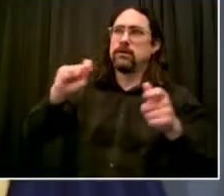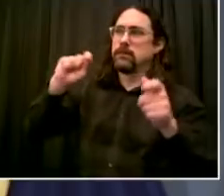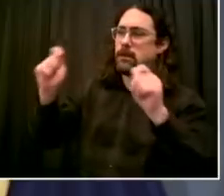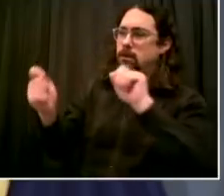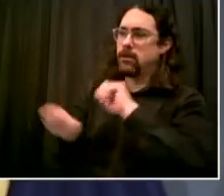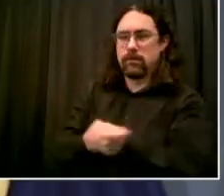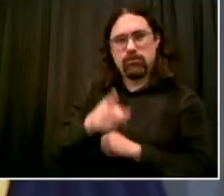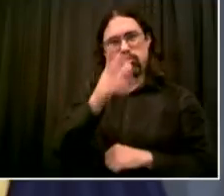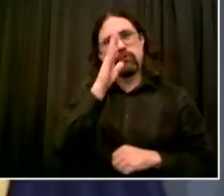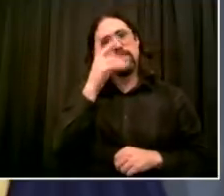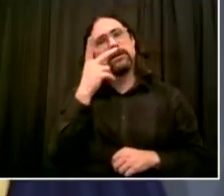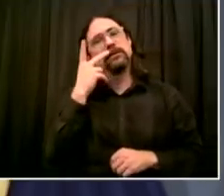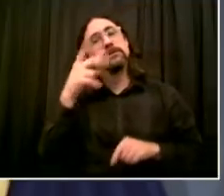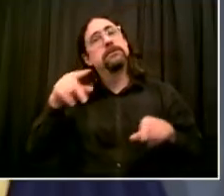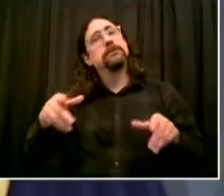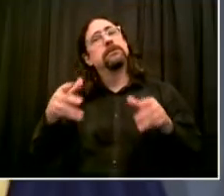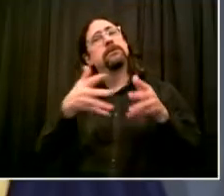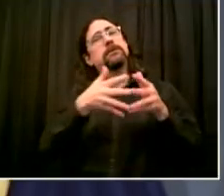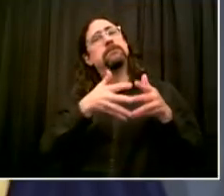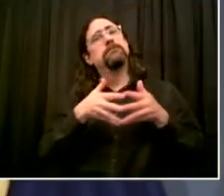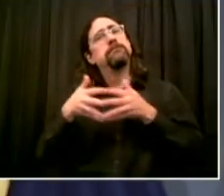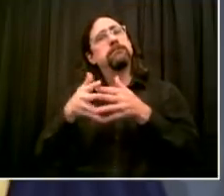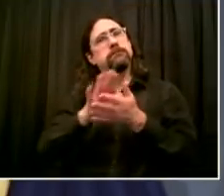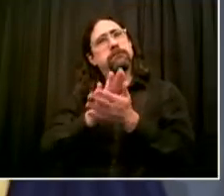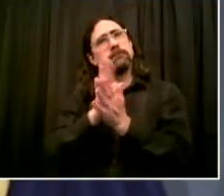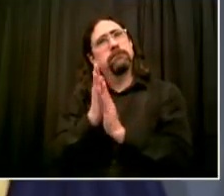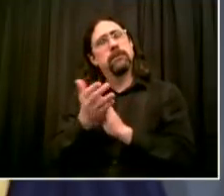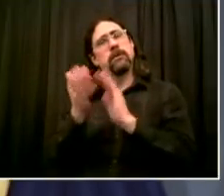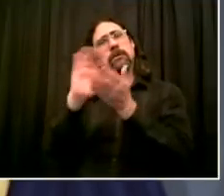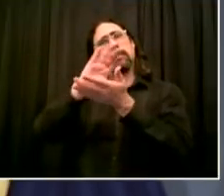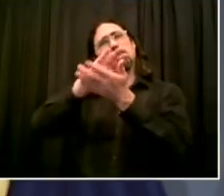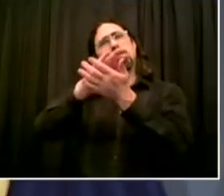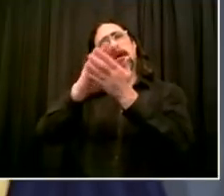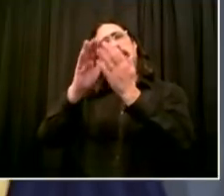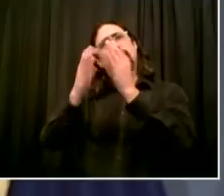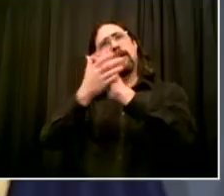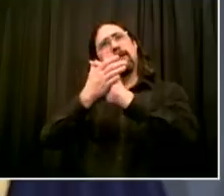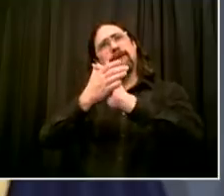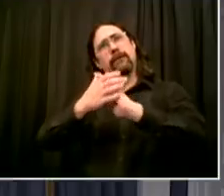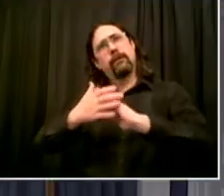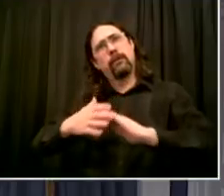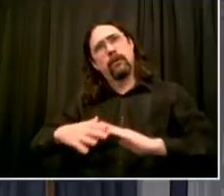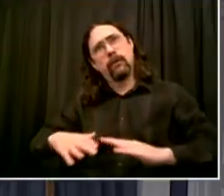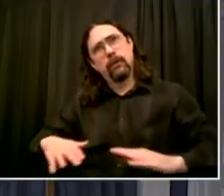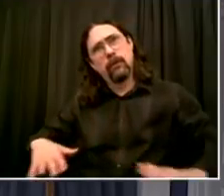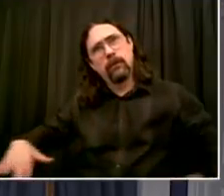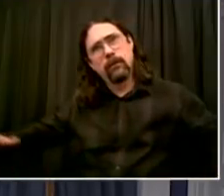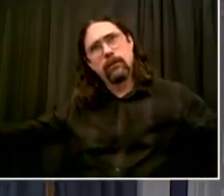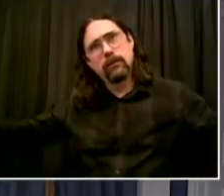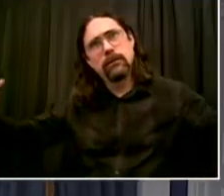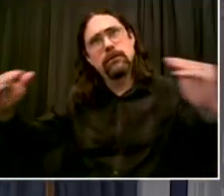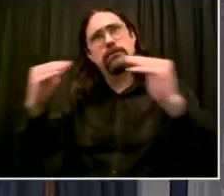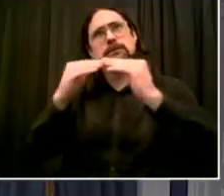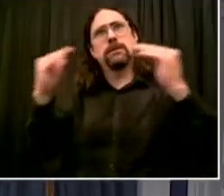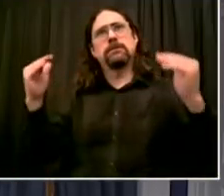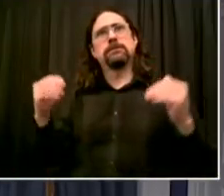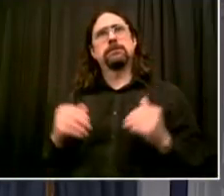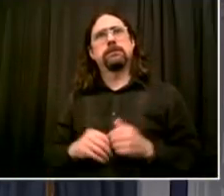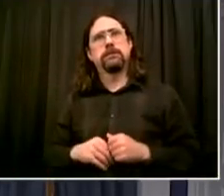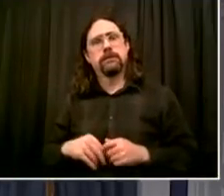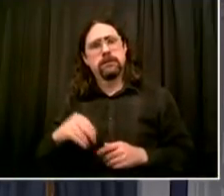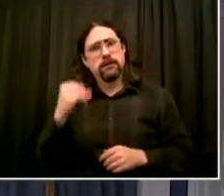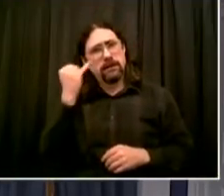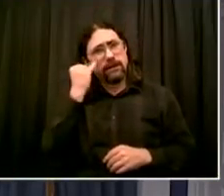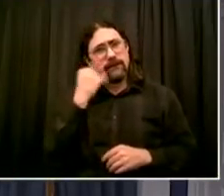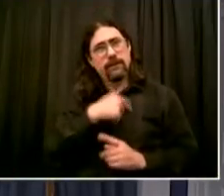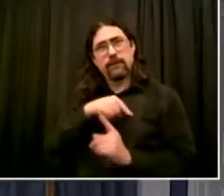true justice, we can all move forward together. So I thank you all. I know you all have important work to get back to. Thank you again, council member.